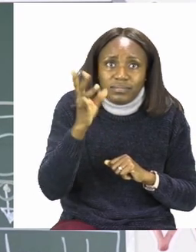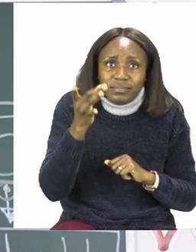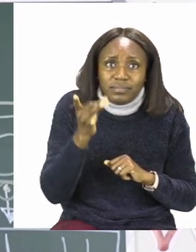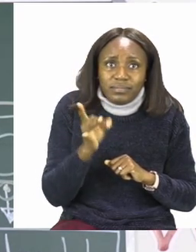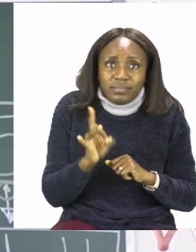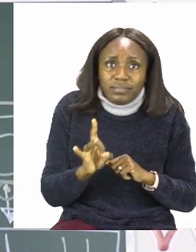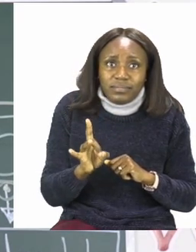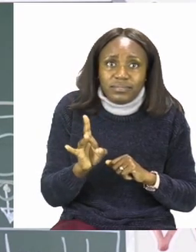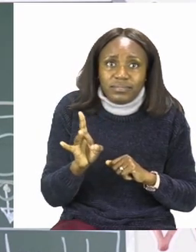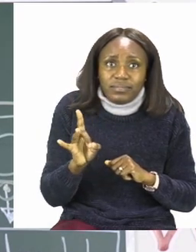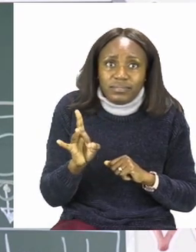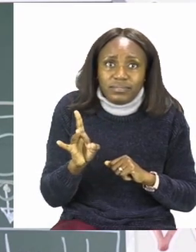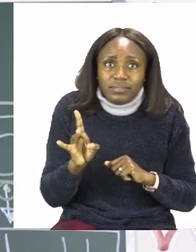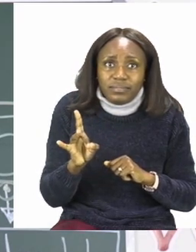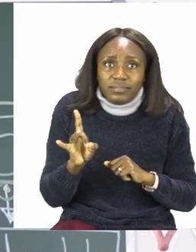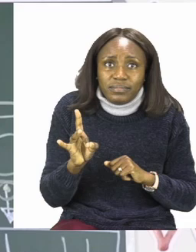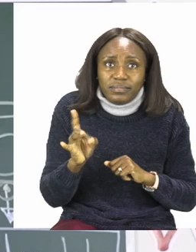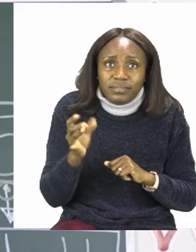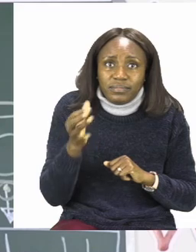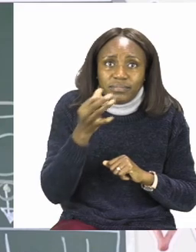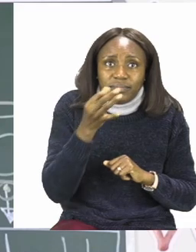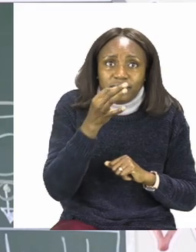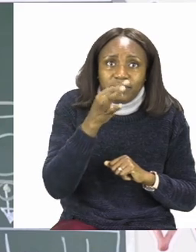7, 8,